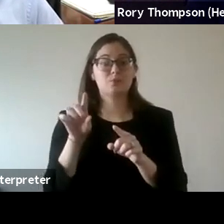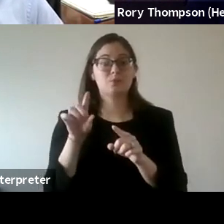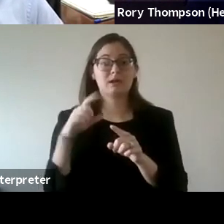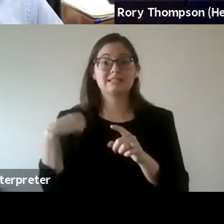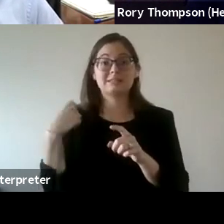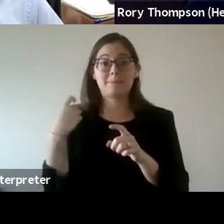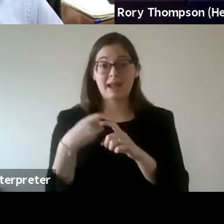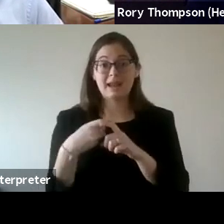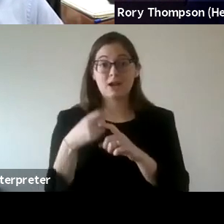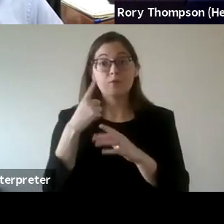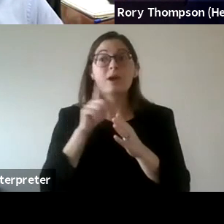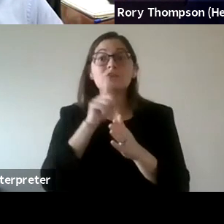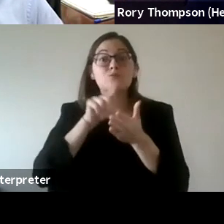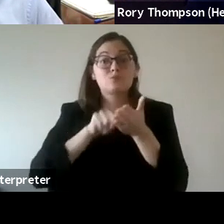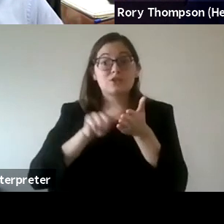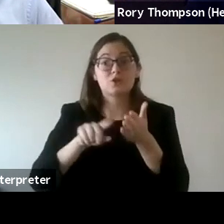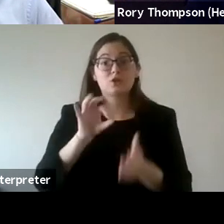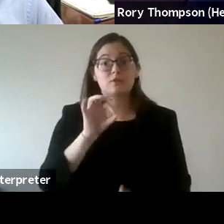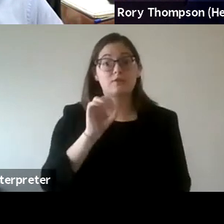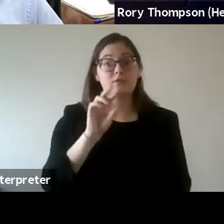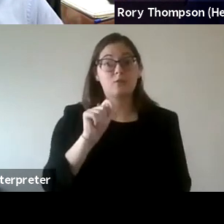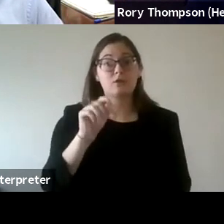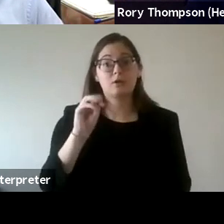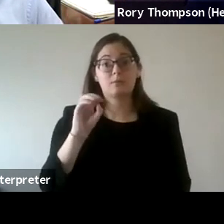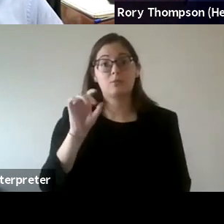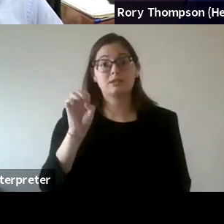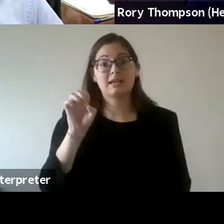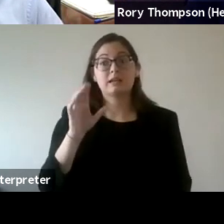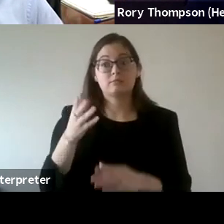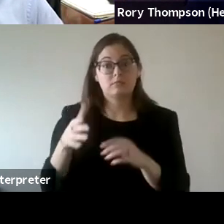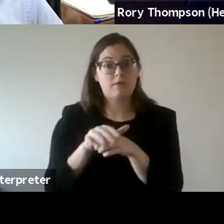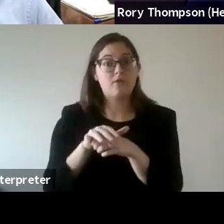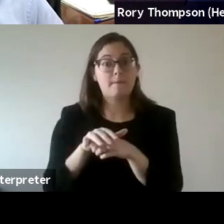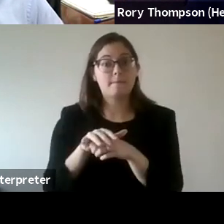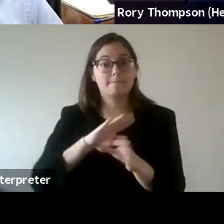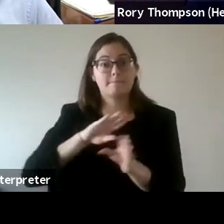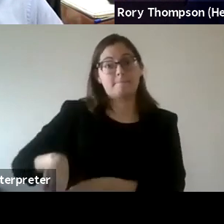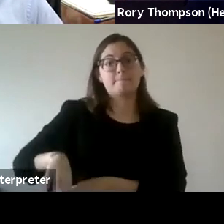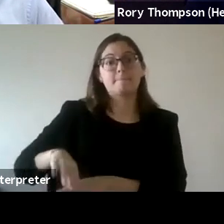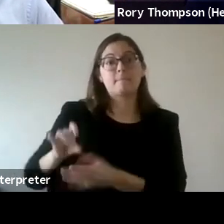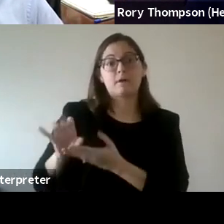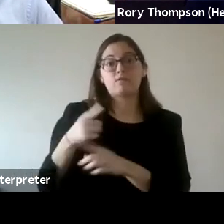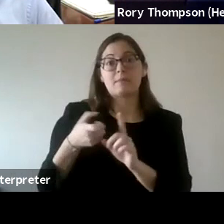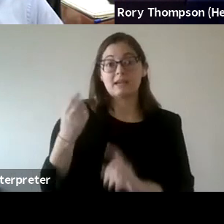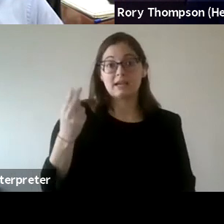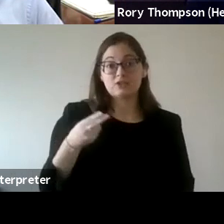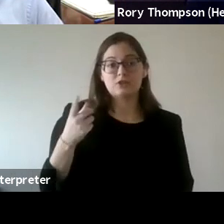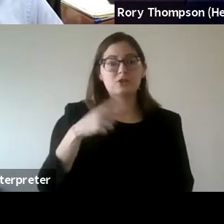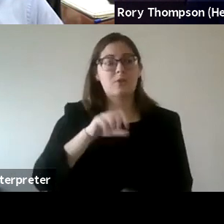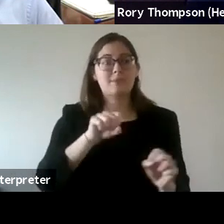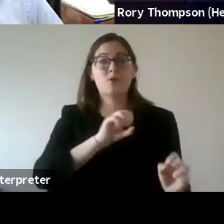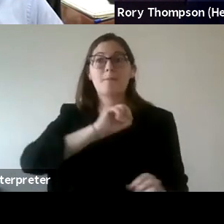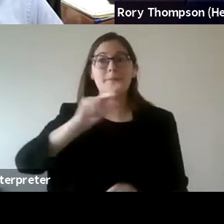actually research Fort Mosé, which had been covered up from the history. And so they were able to go back and